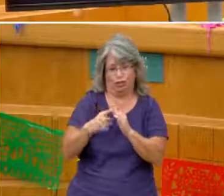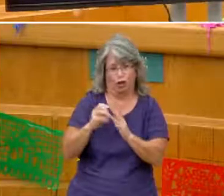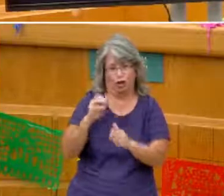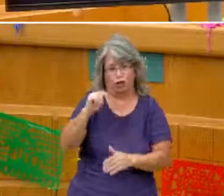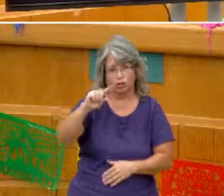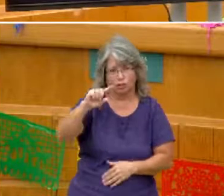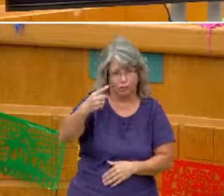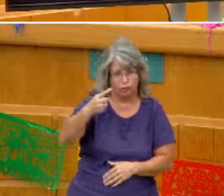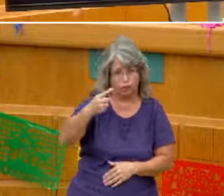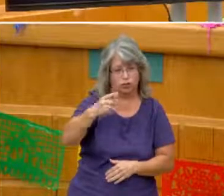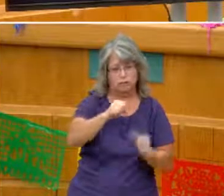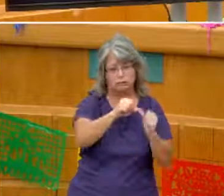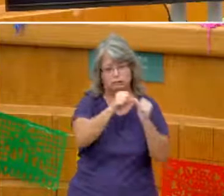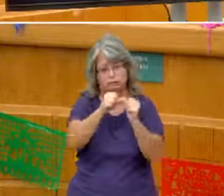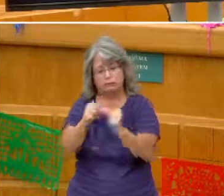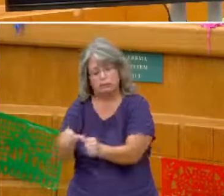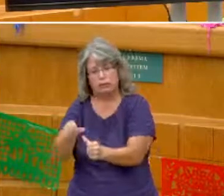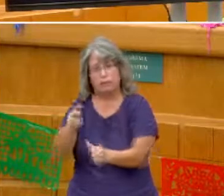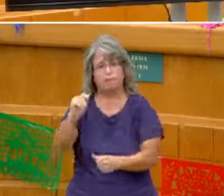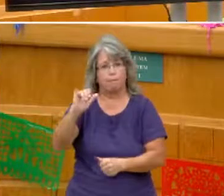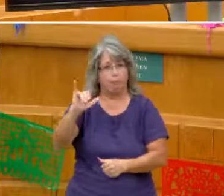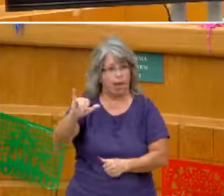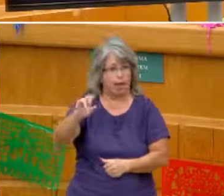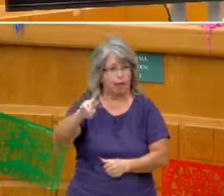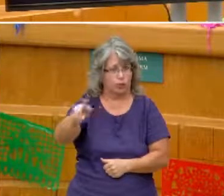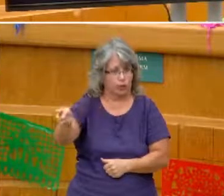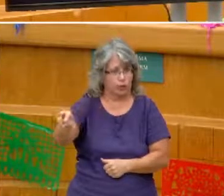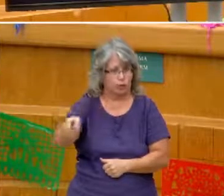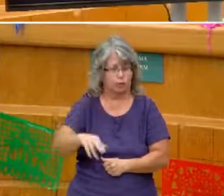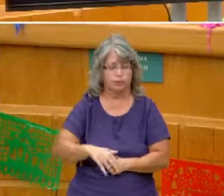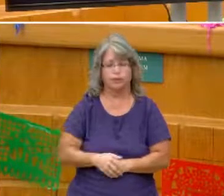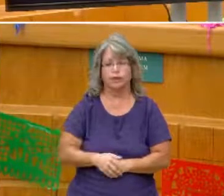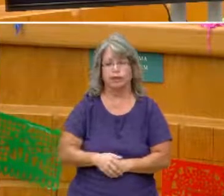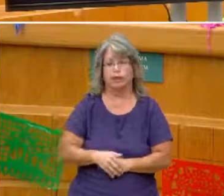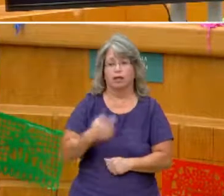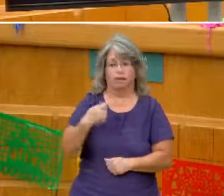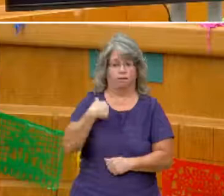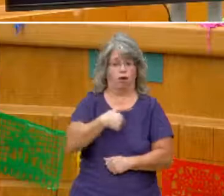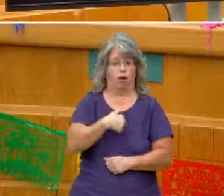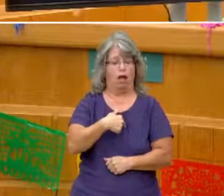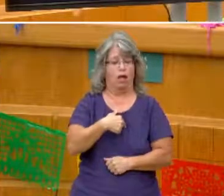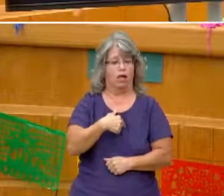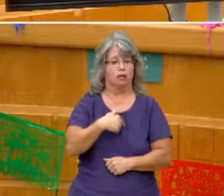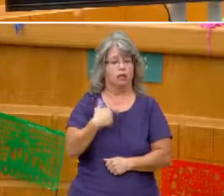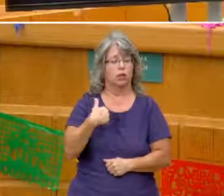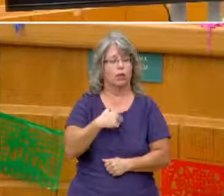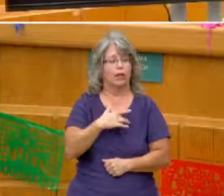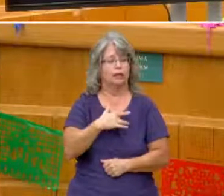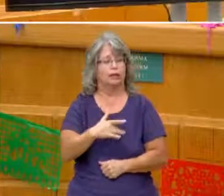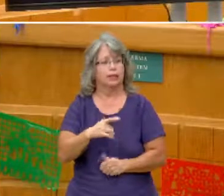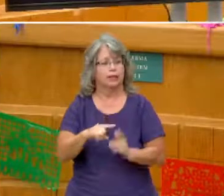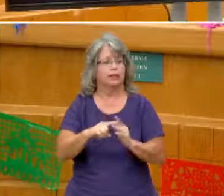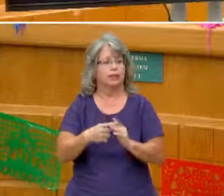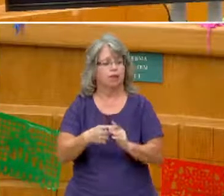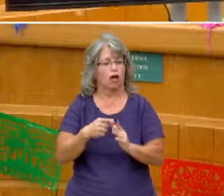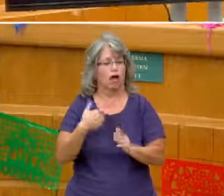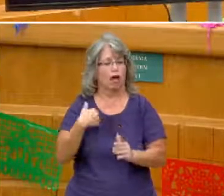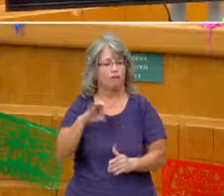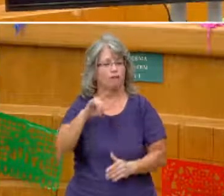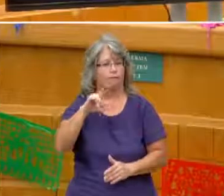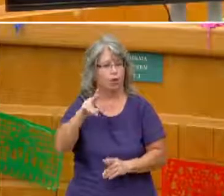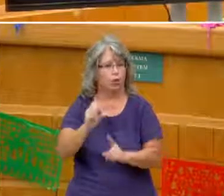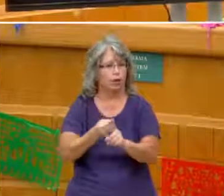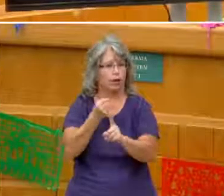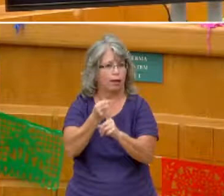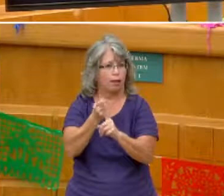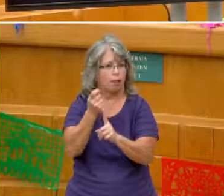of 2022. But for us, flu season usually starts a little later because once it starts getting cold, we start seeing